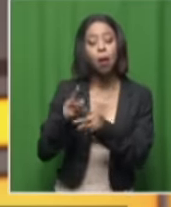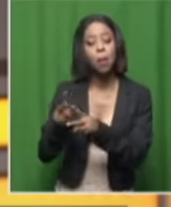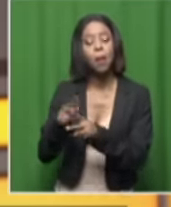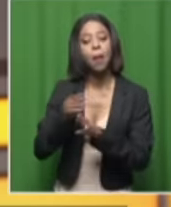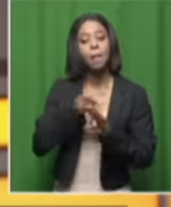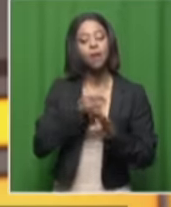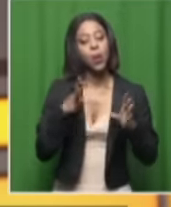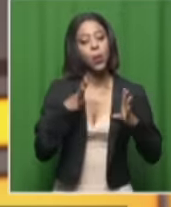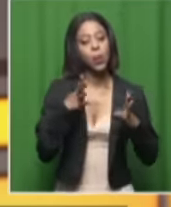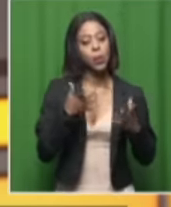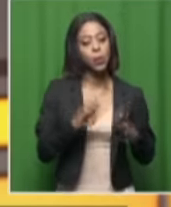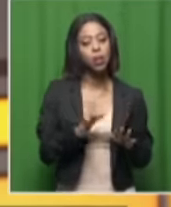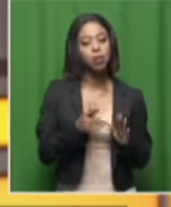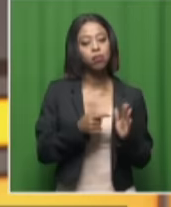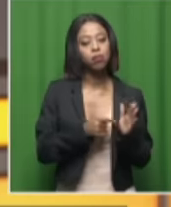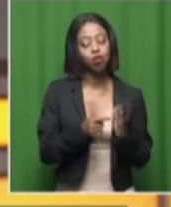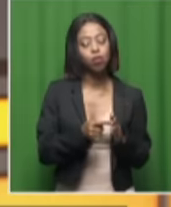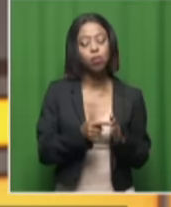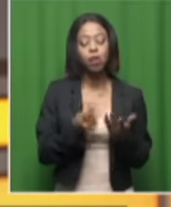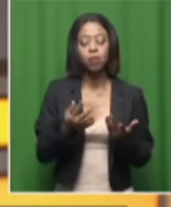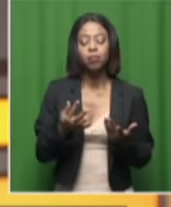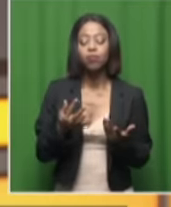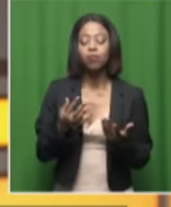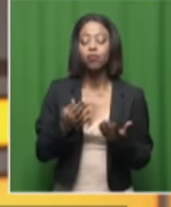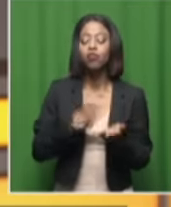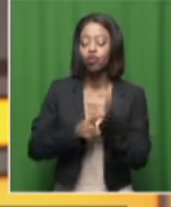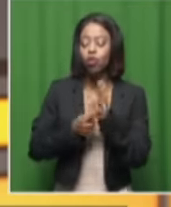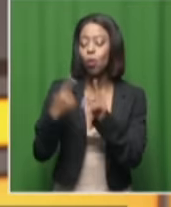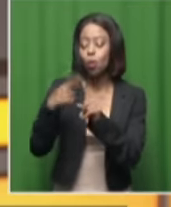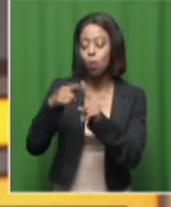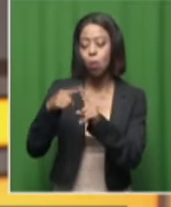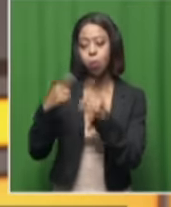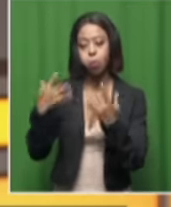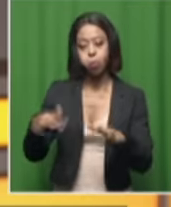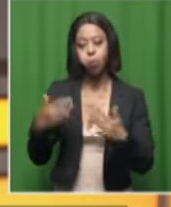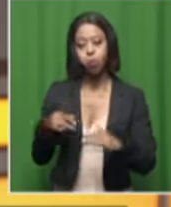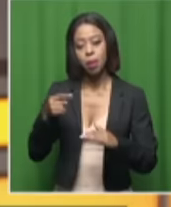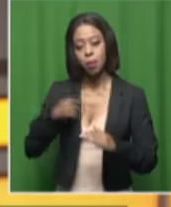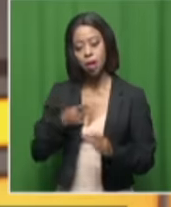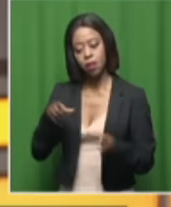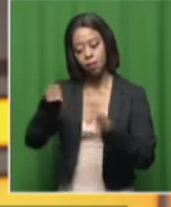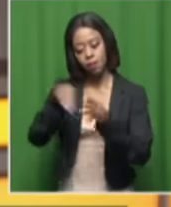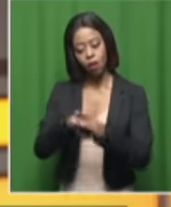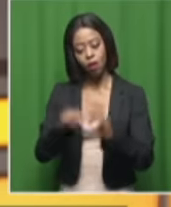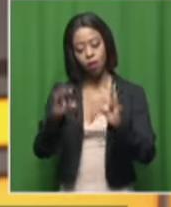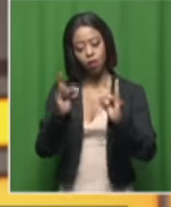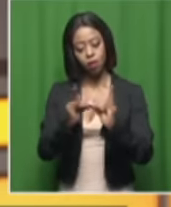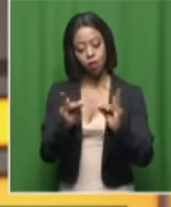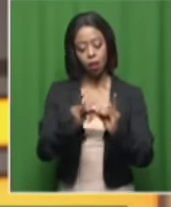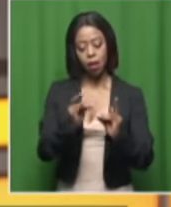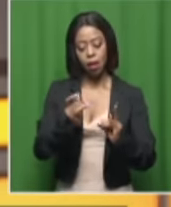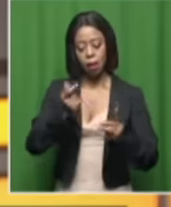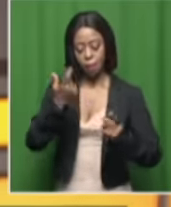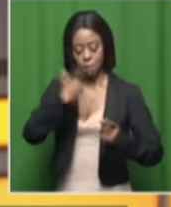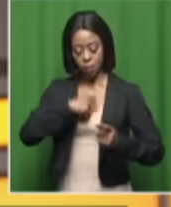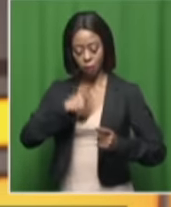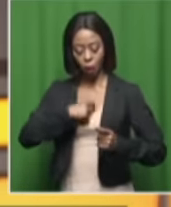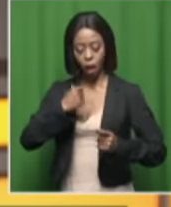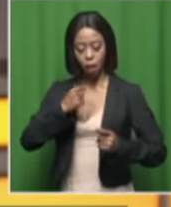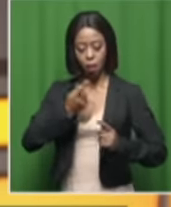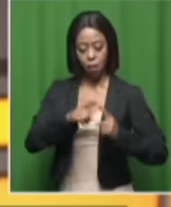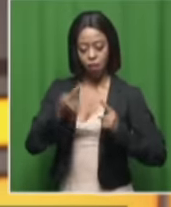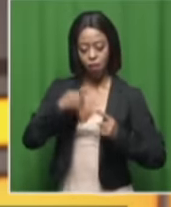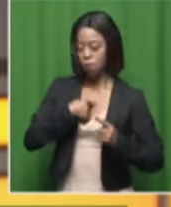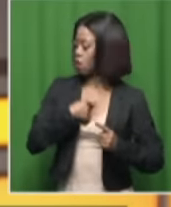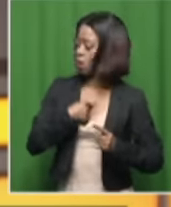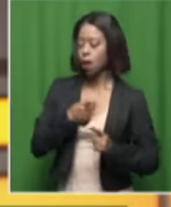had during the week paid off. So me stepping into the field, I wasn't just playing for myself. I was playing for the fans.